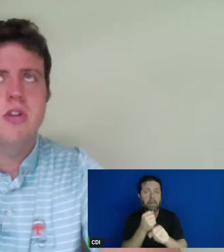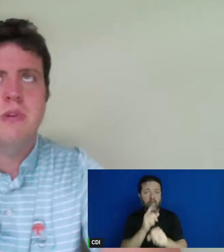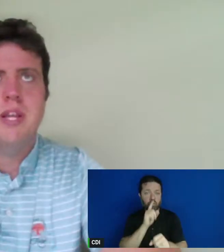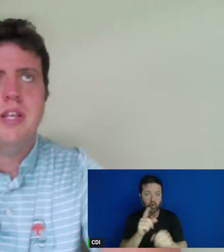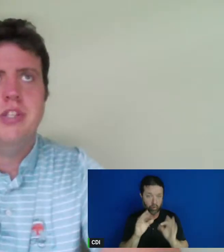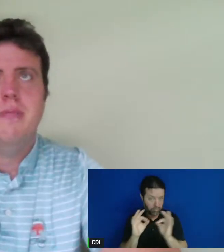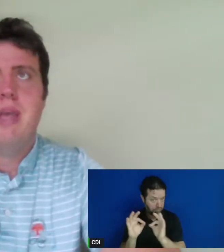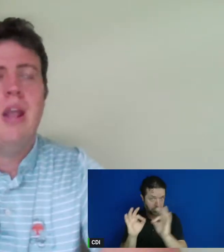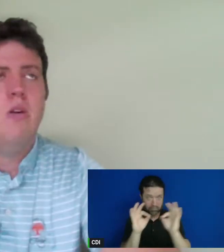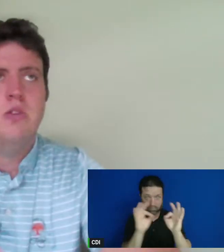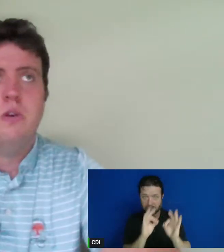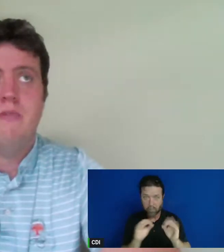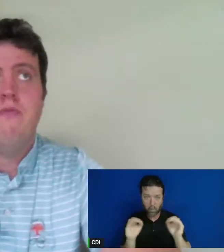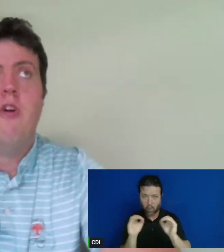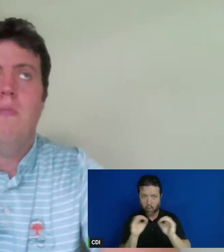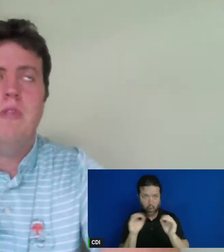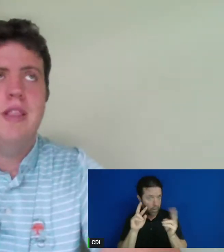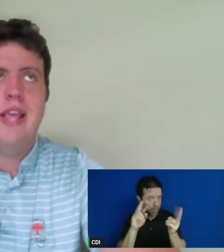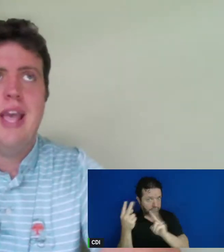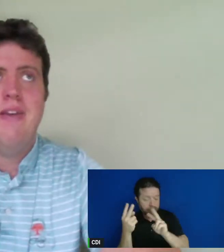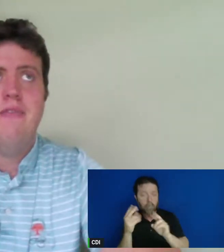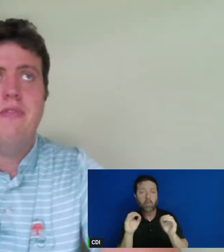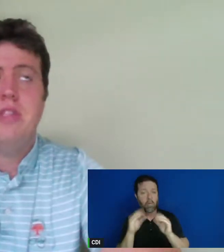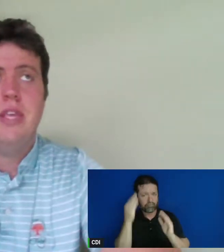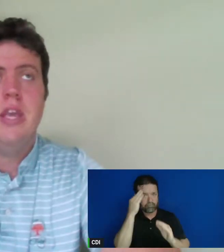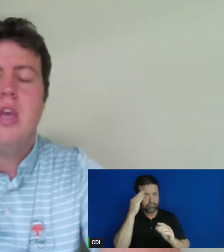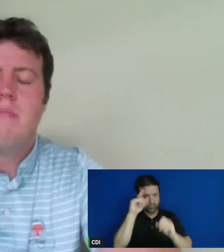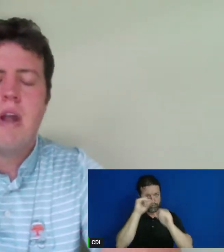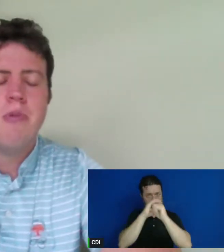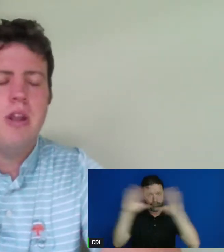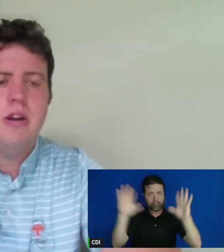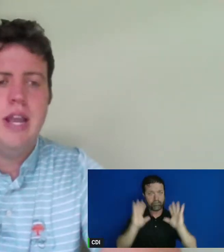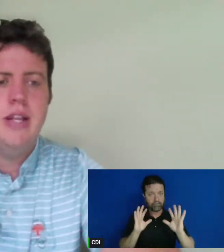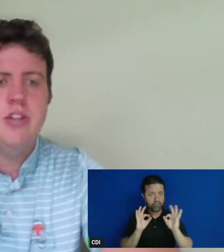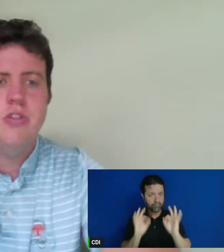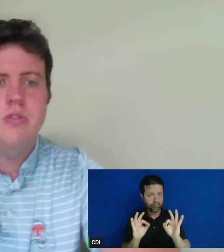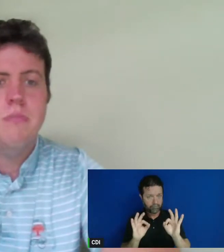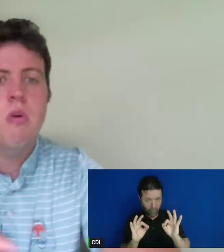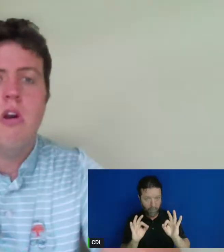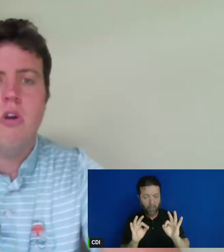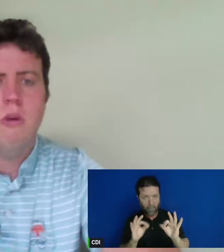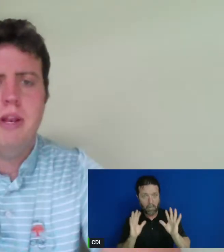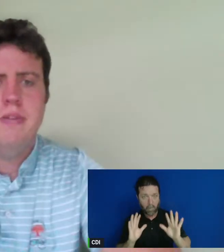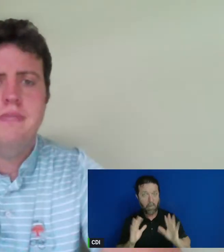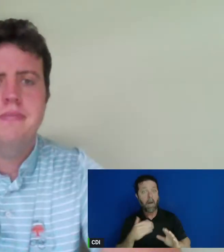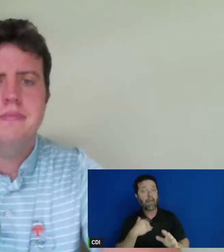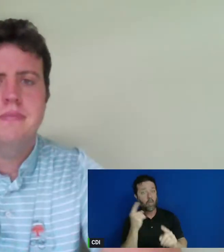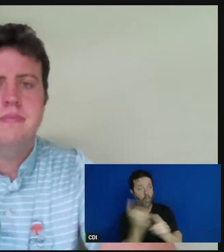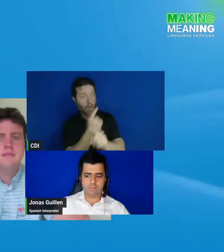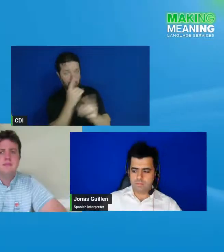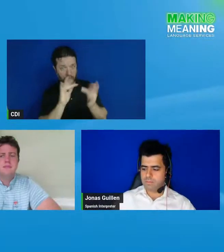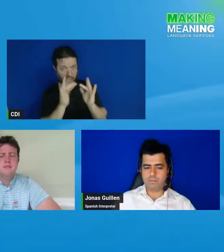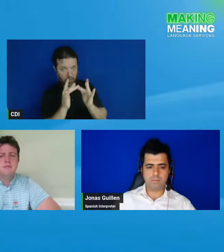for misinterpretation, and also confirm that they have the proper internet to support our equipment.